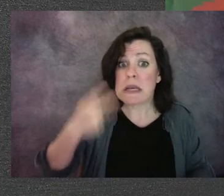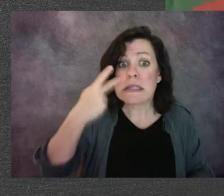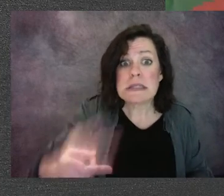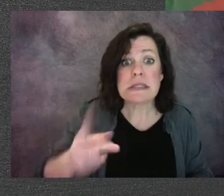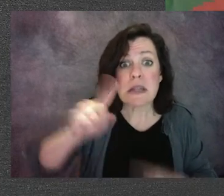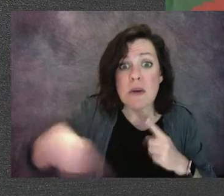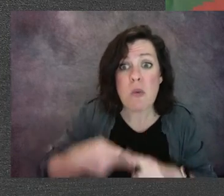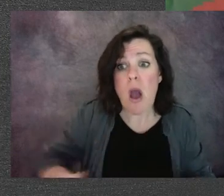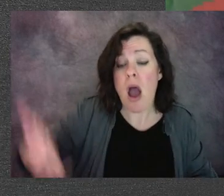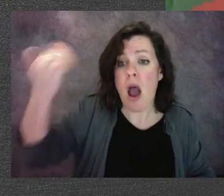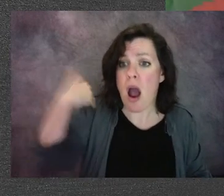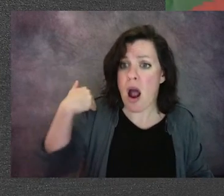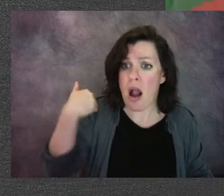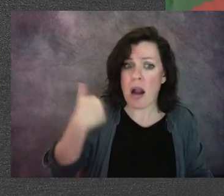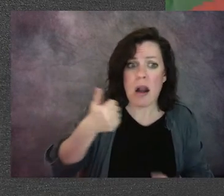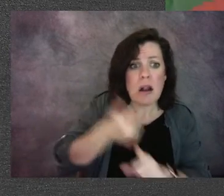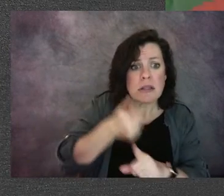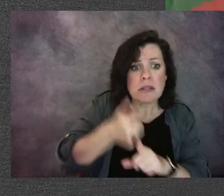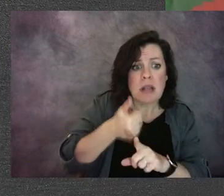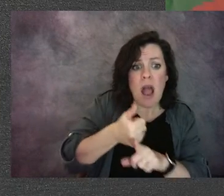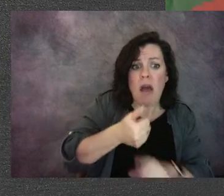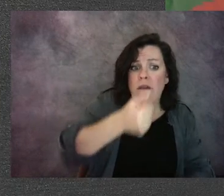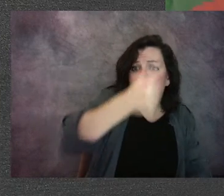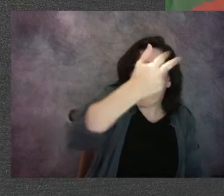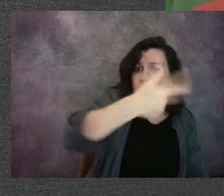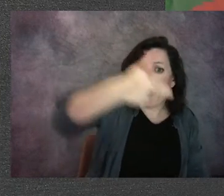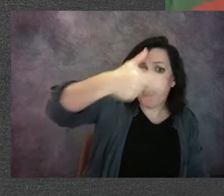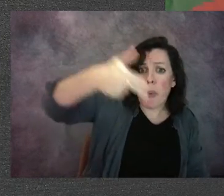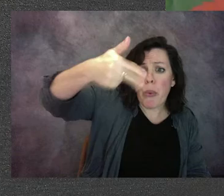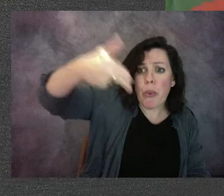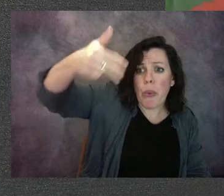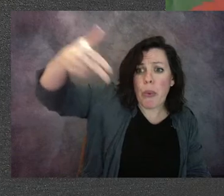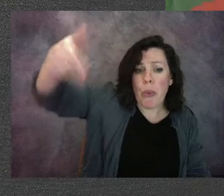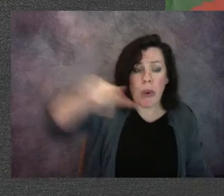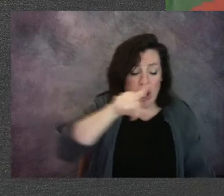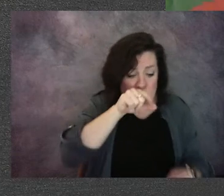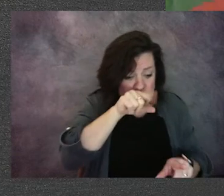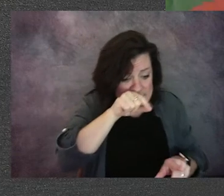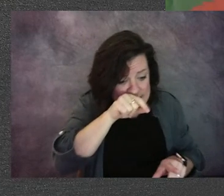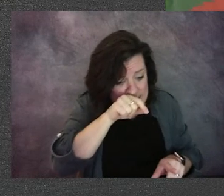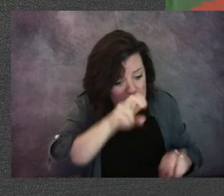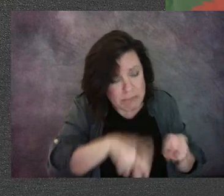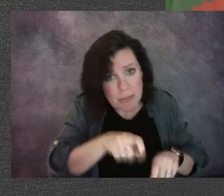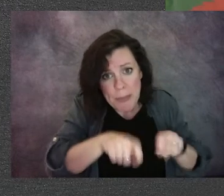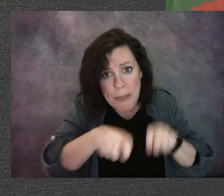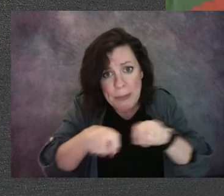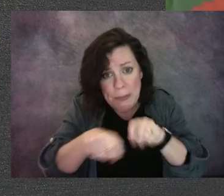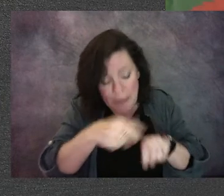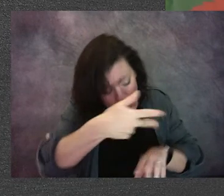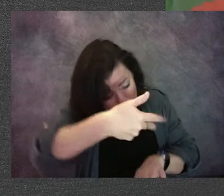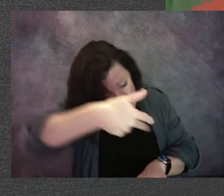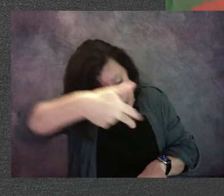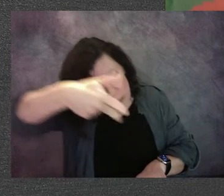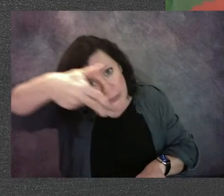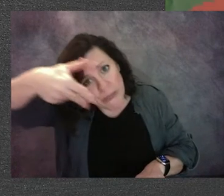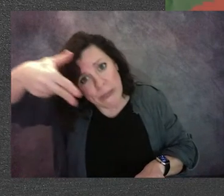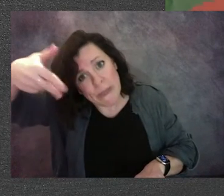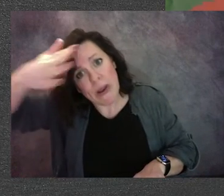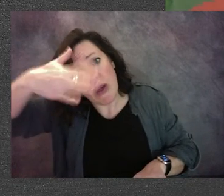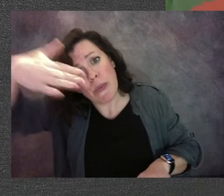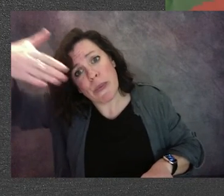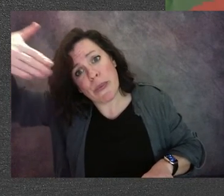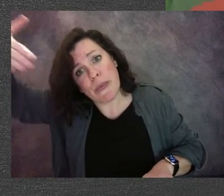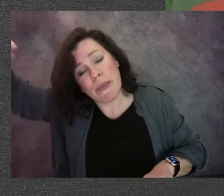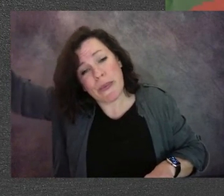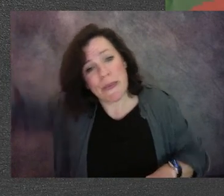The last time I saw him, he was heading east, past the chickens. Look at those chickens.